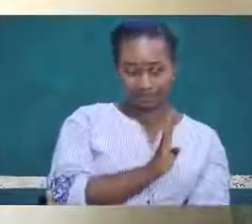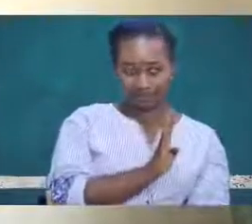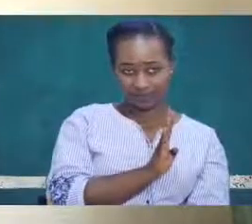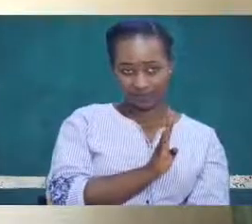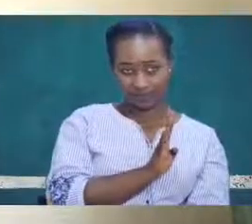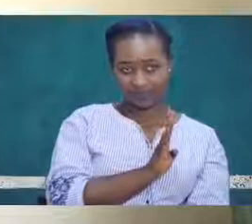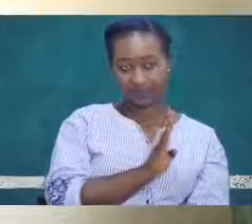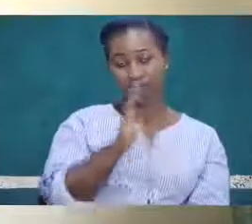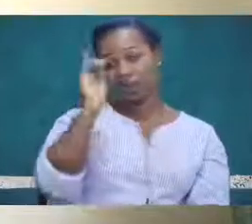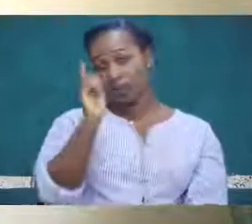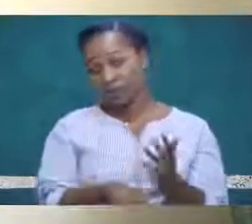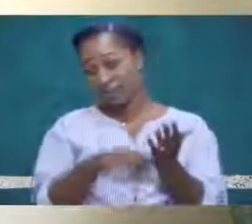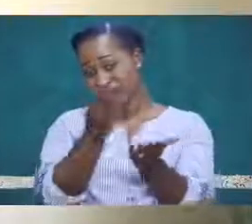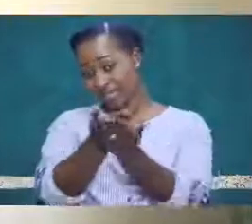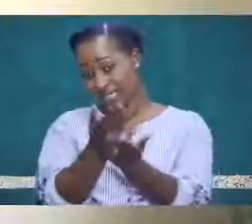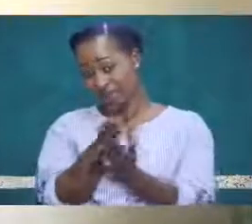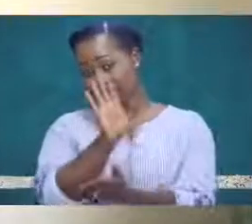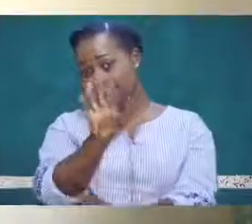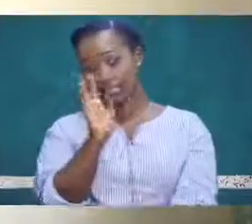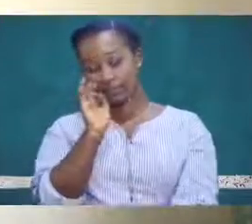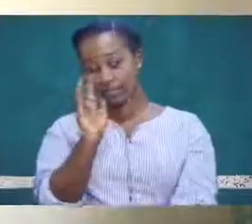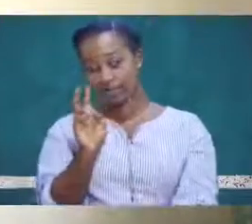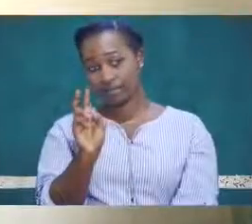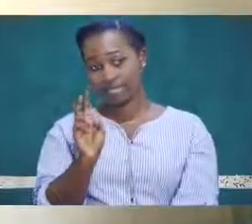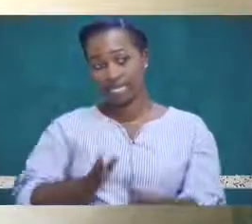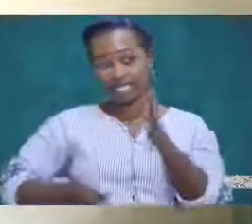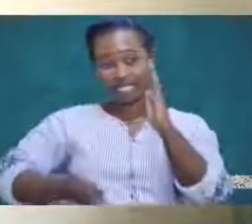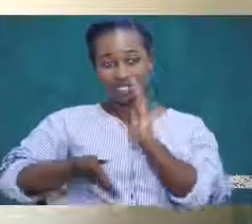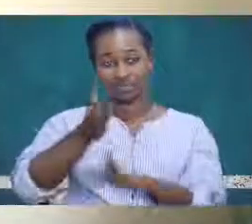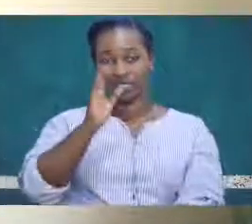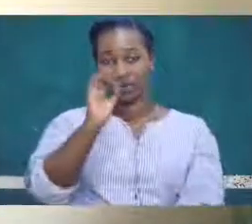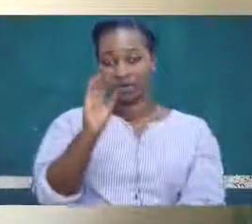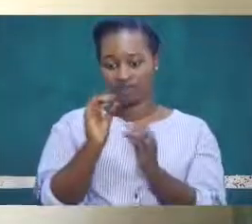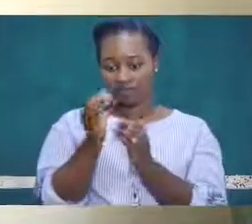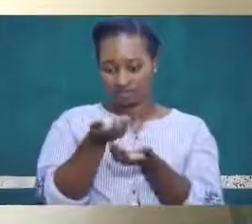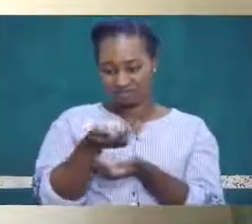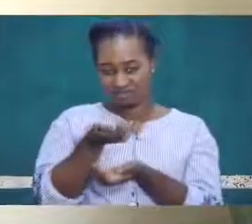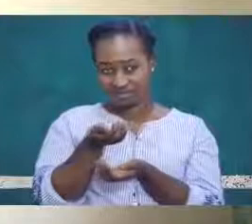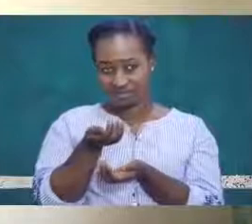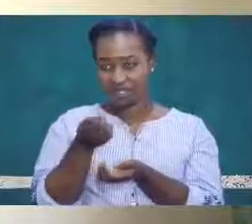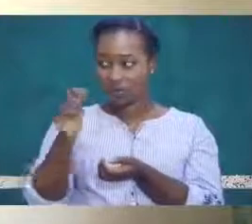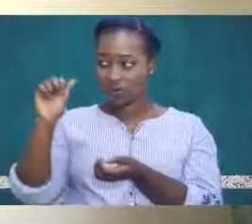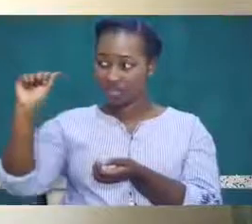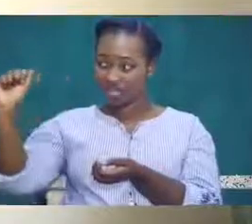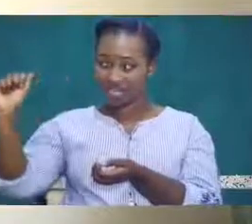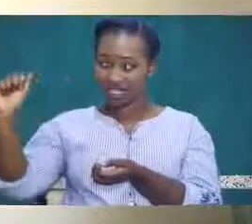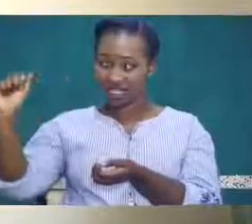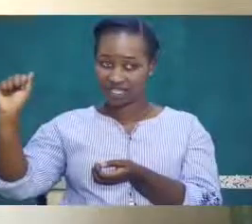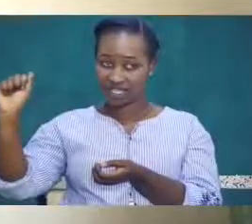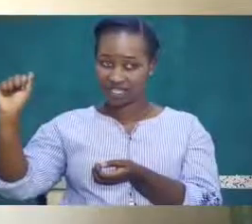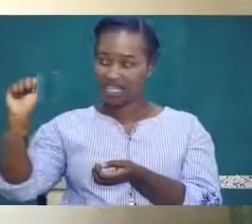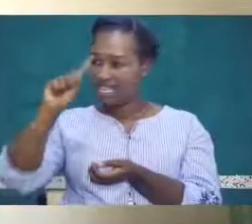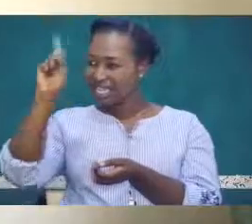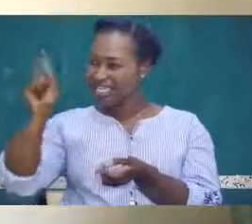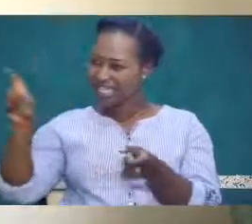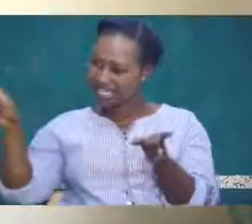So what I want you to observe is the speed of the marble at this point A. Will it be the same